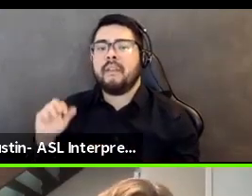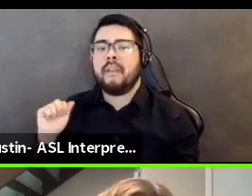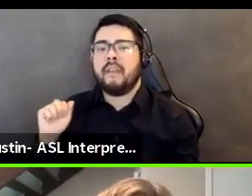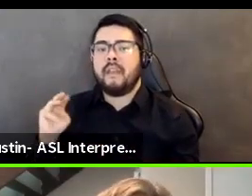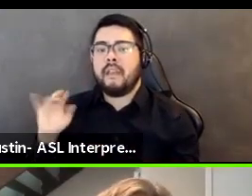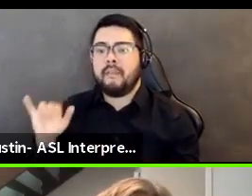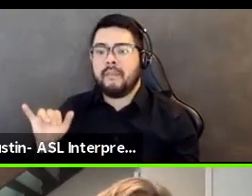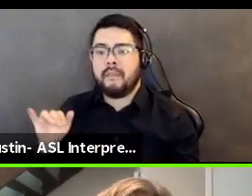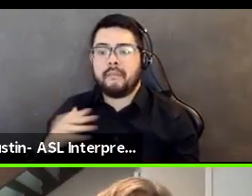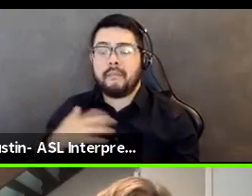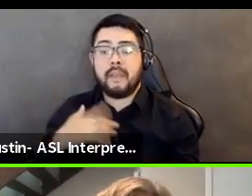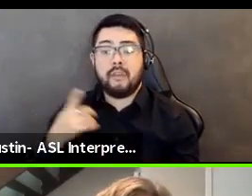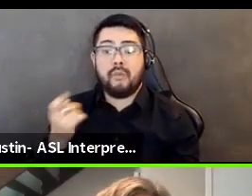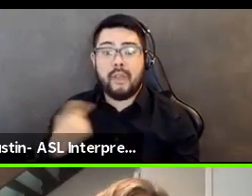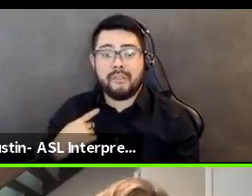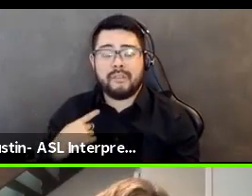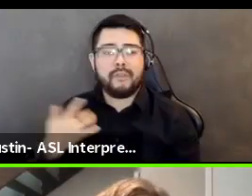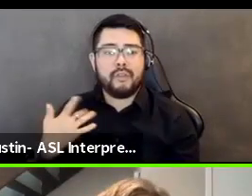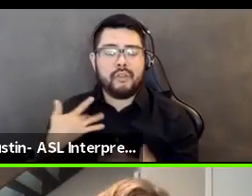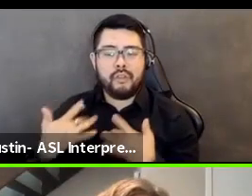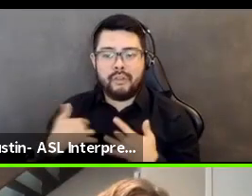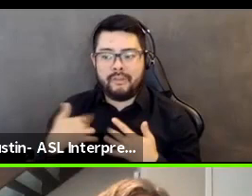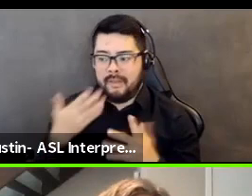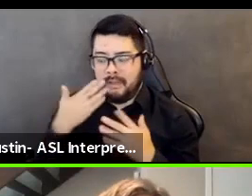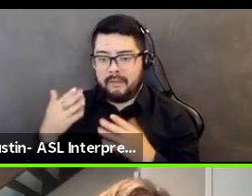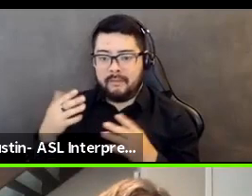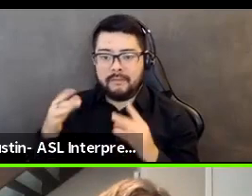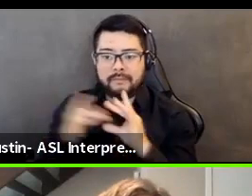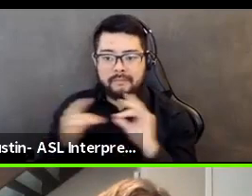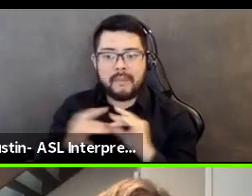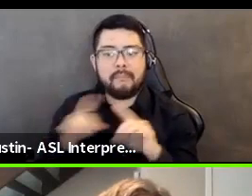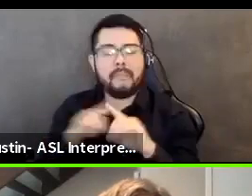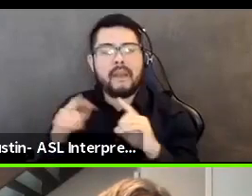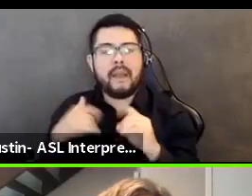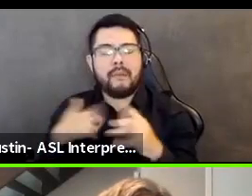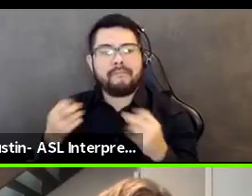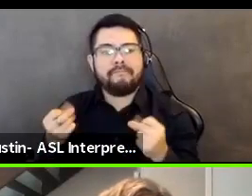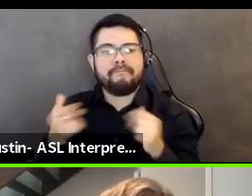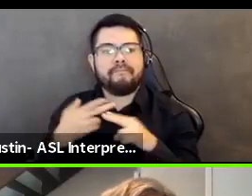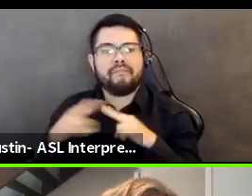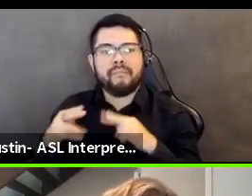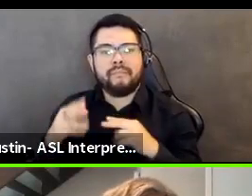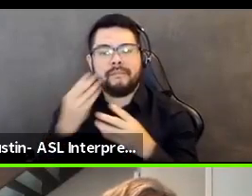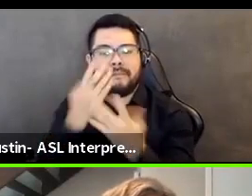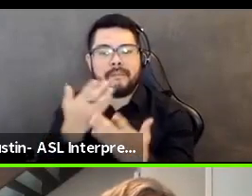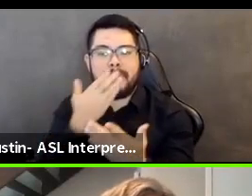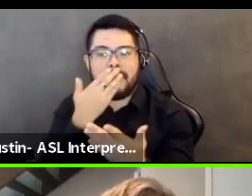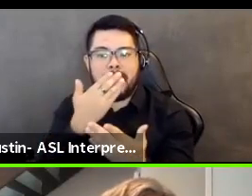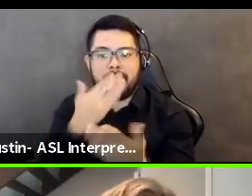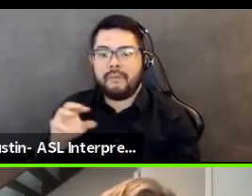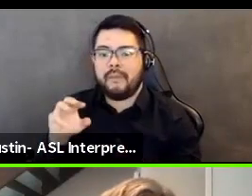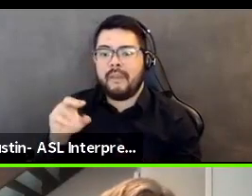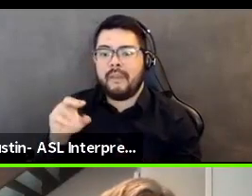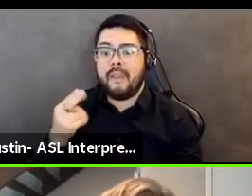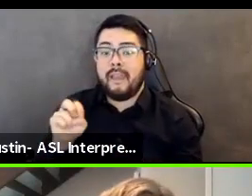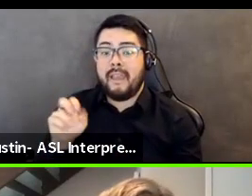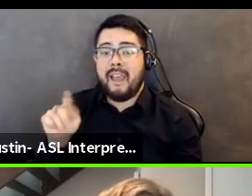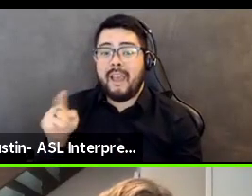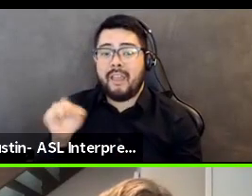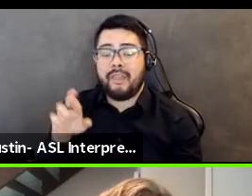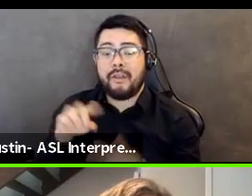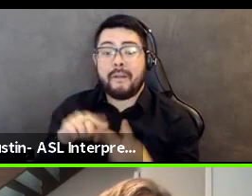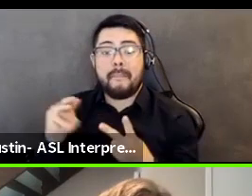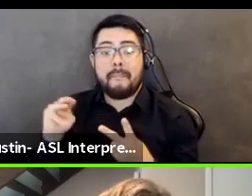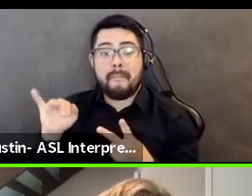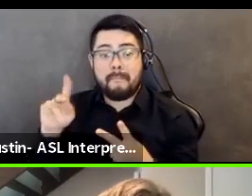been addressed i'm not going to belabor them but i do want to really quickly echo the gratitude of heather for heather and mike and the community engagement and i